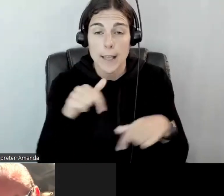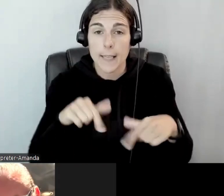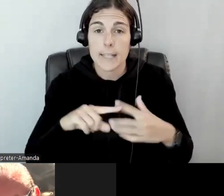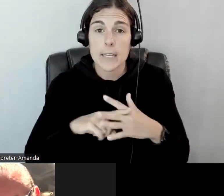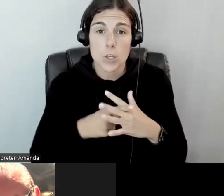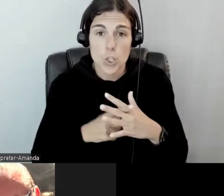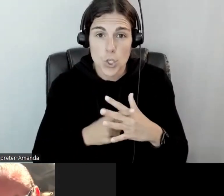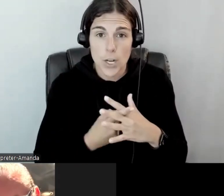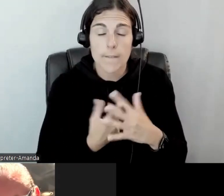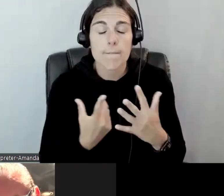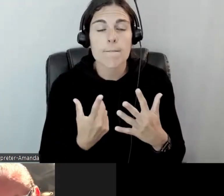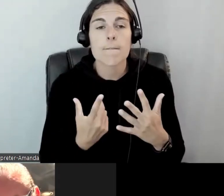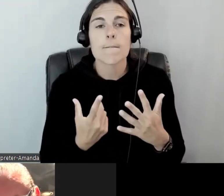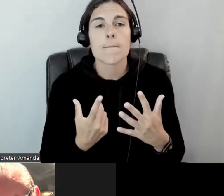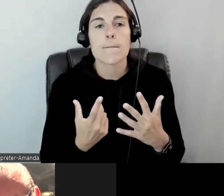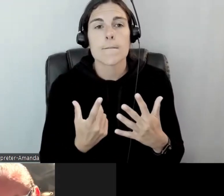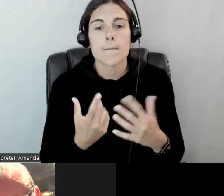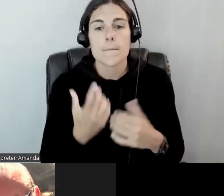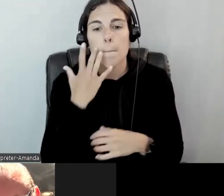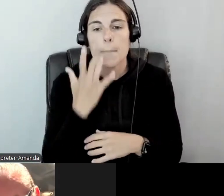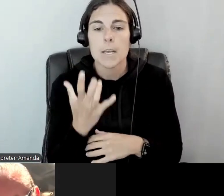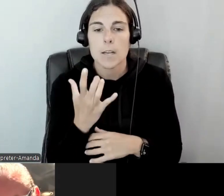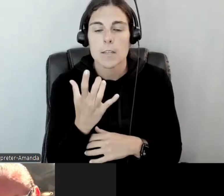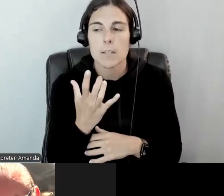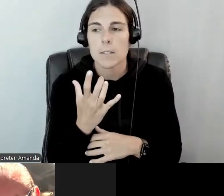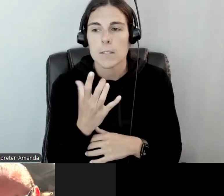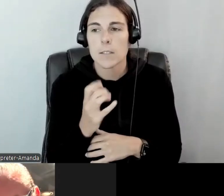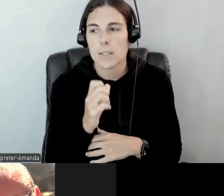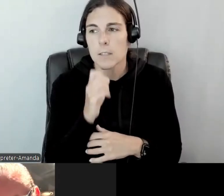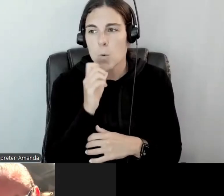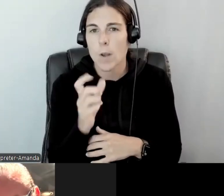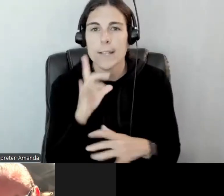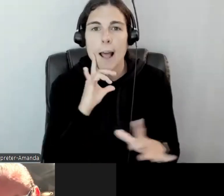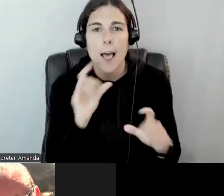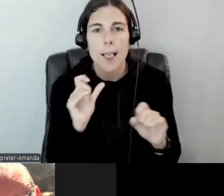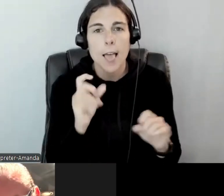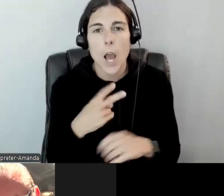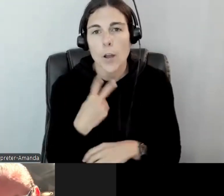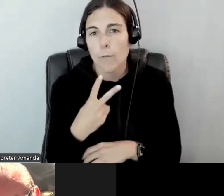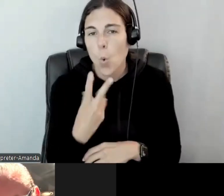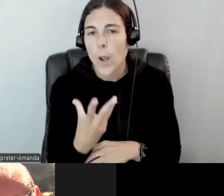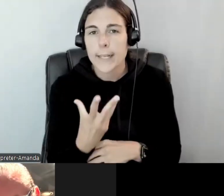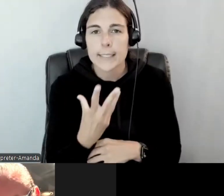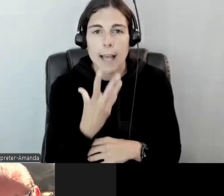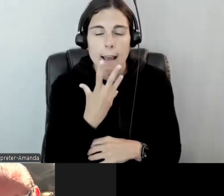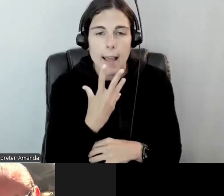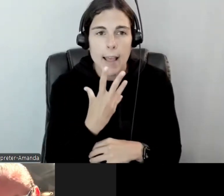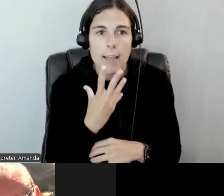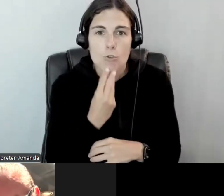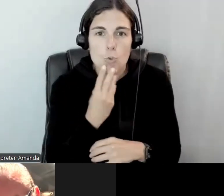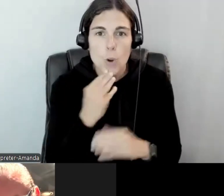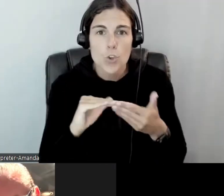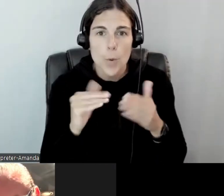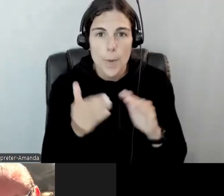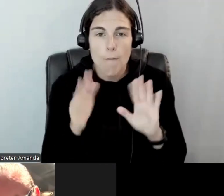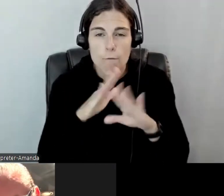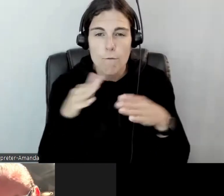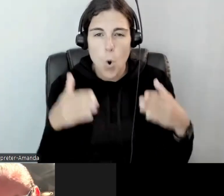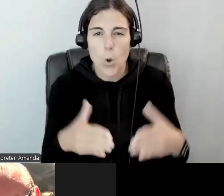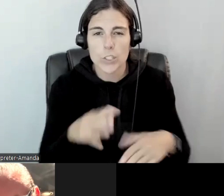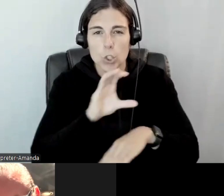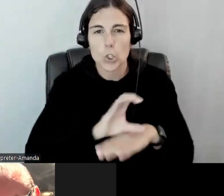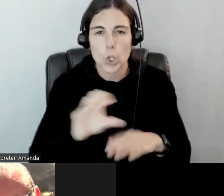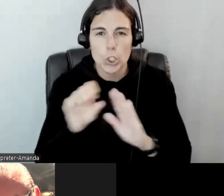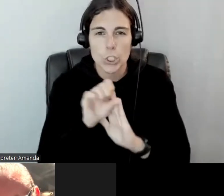and because there was no longer a loud voice in the Jewish community focused on separation of church and state from a